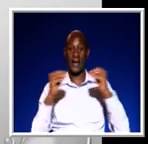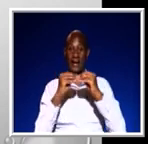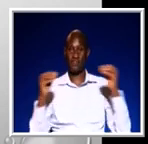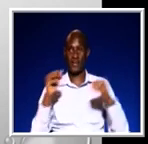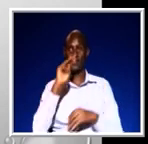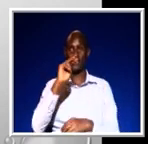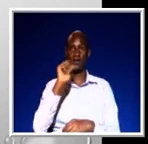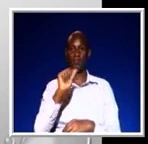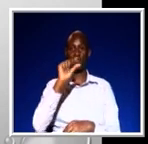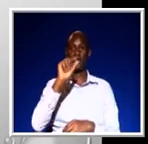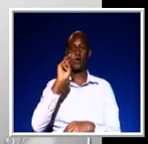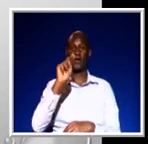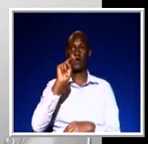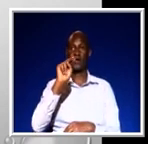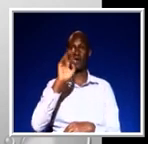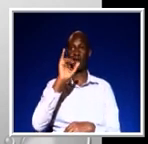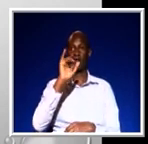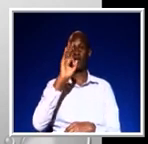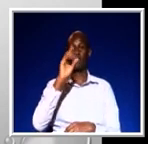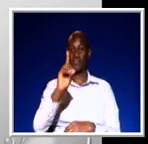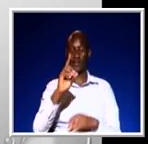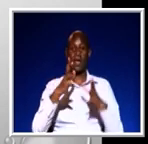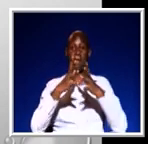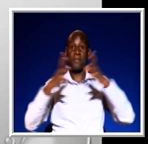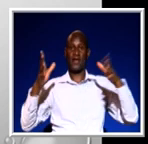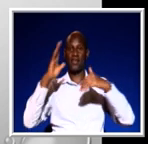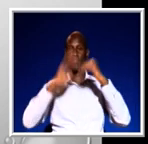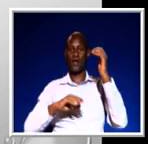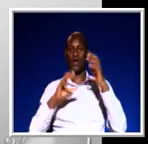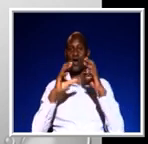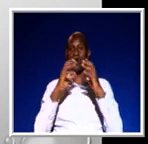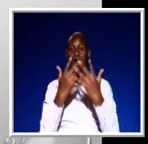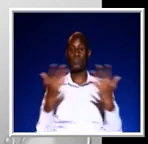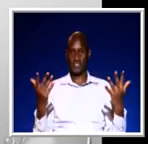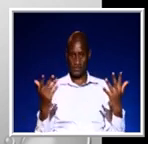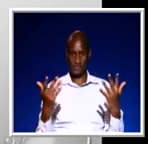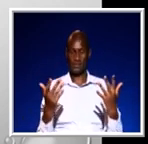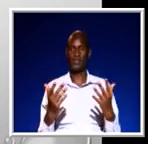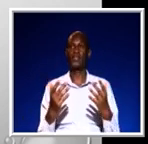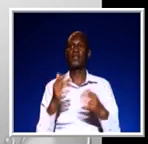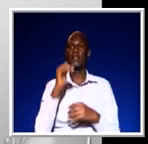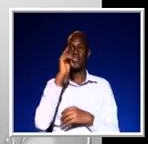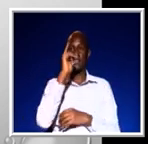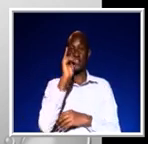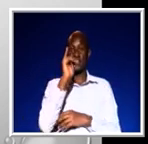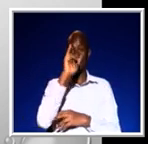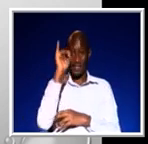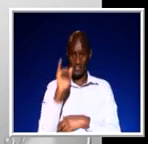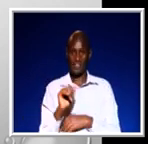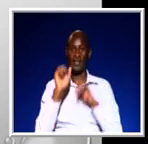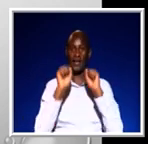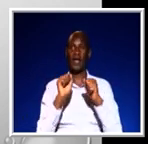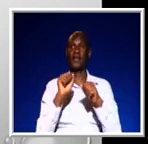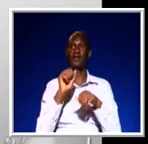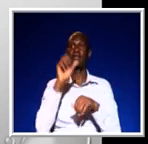That means that it is bigger than the object. The image can also be